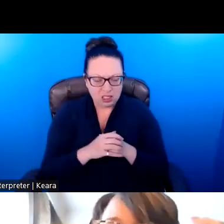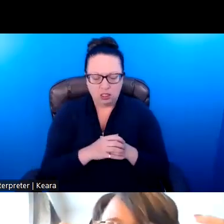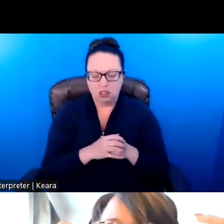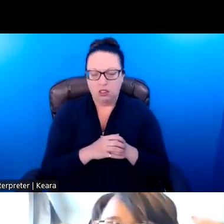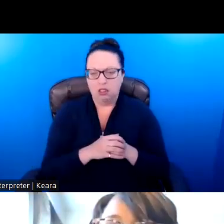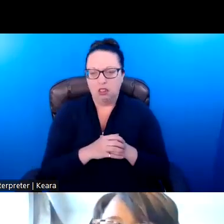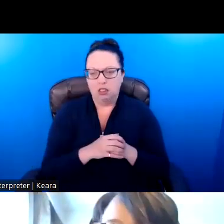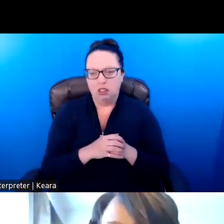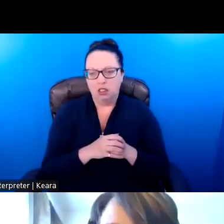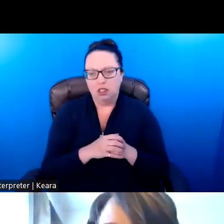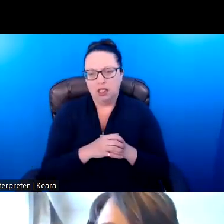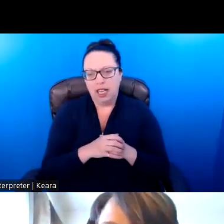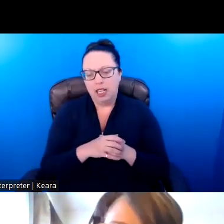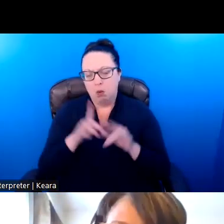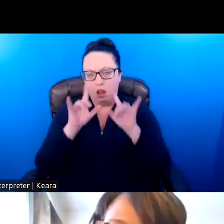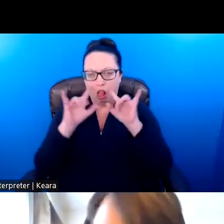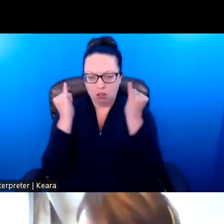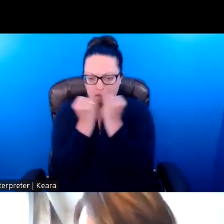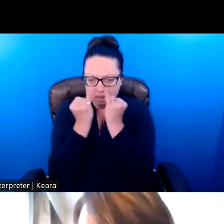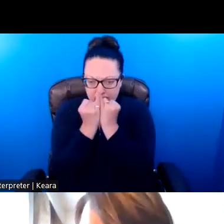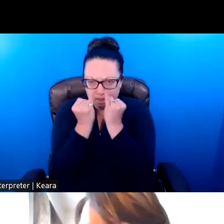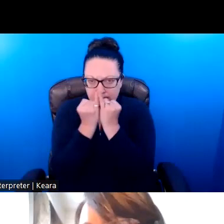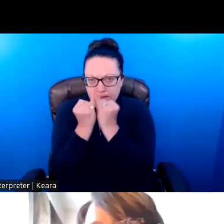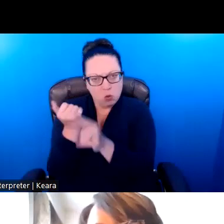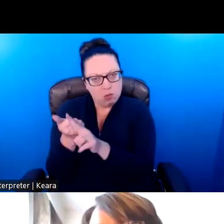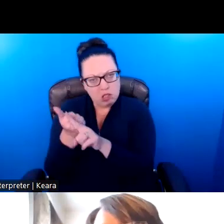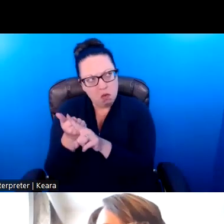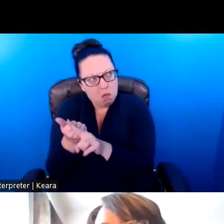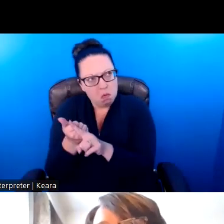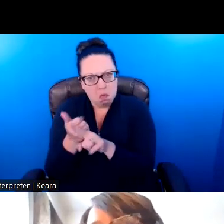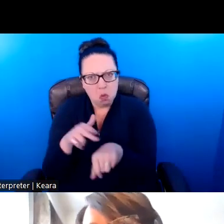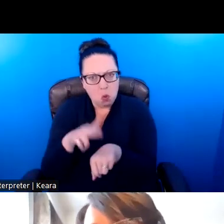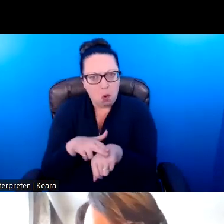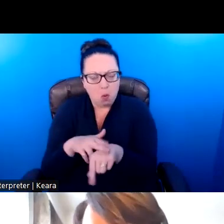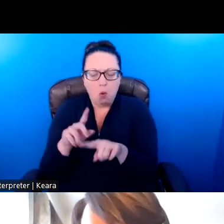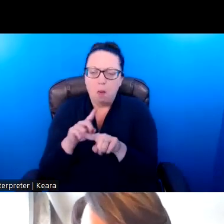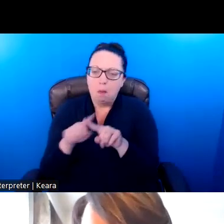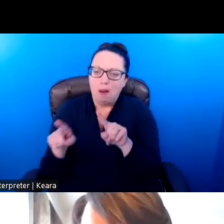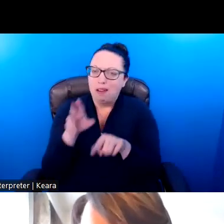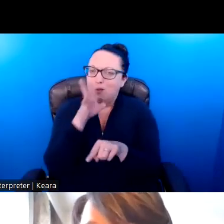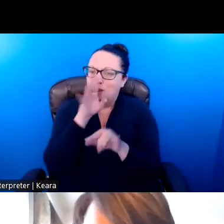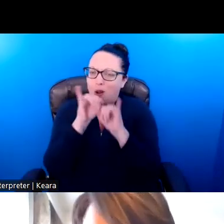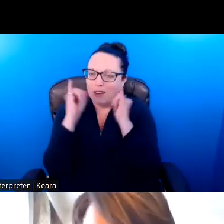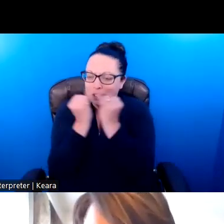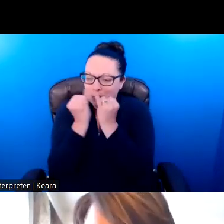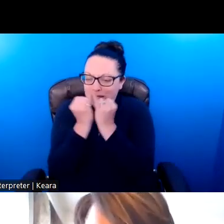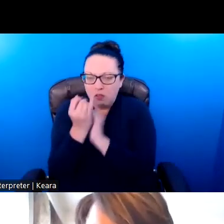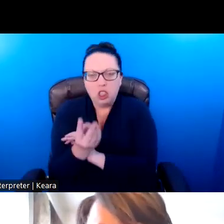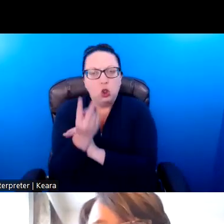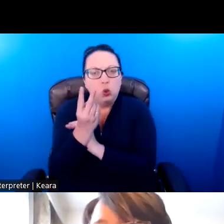was talking to himself, which is pretty normal, but he was talking to himself in 2